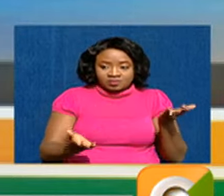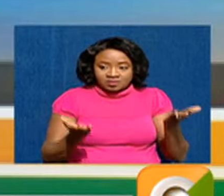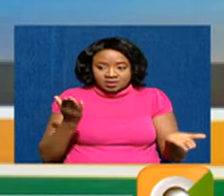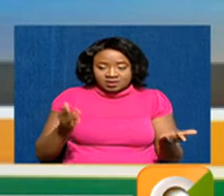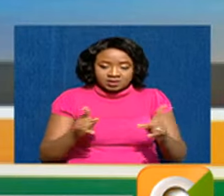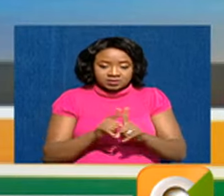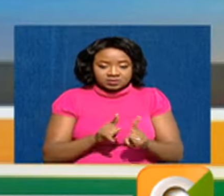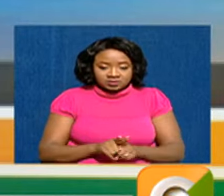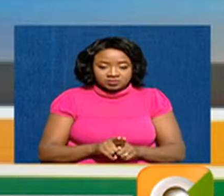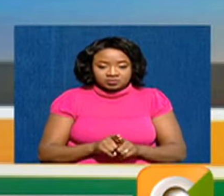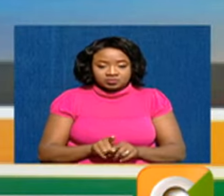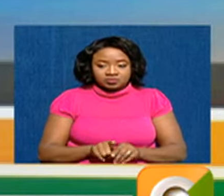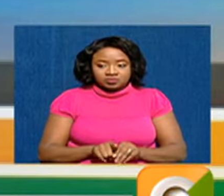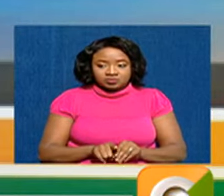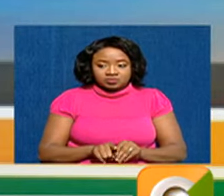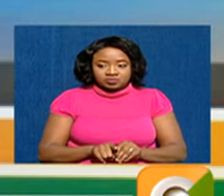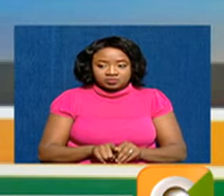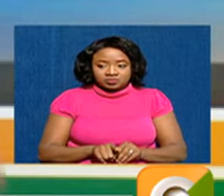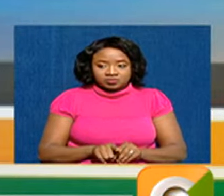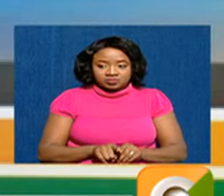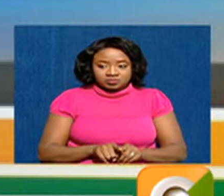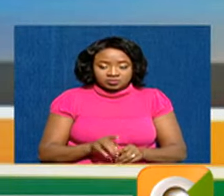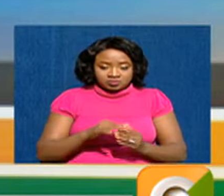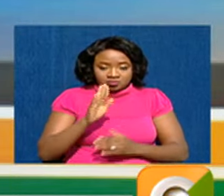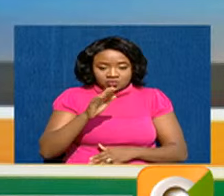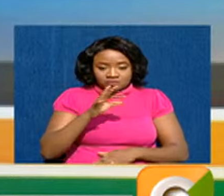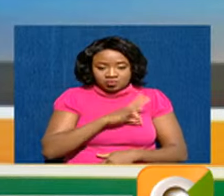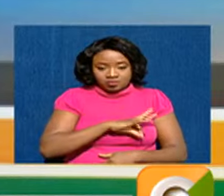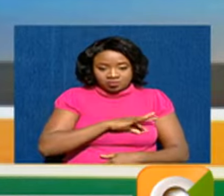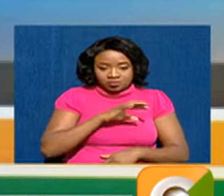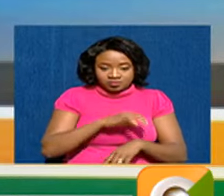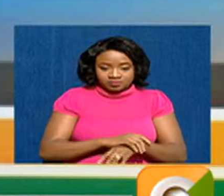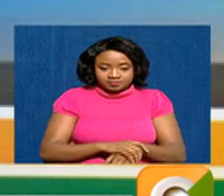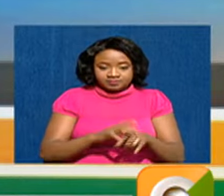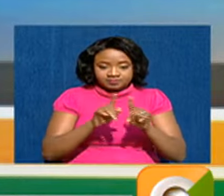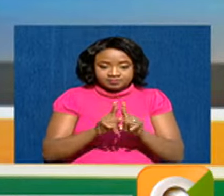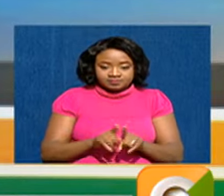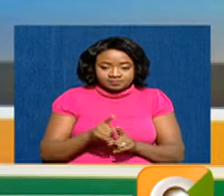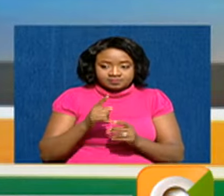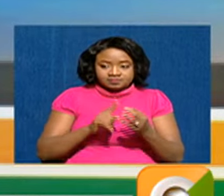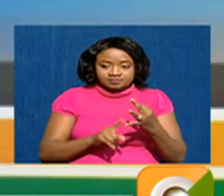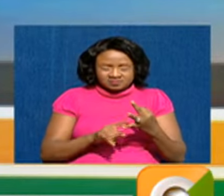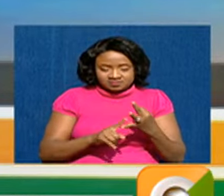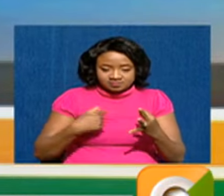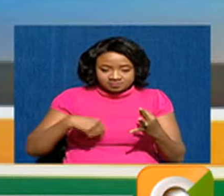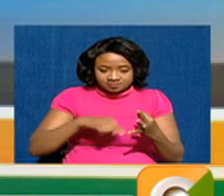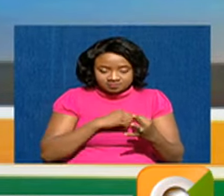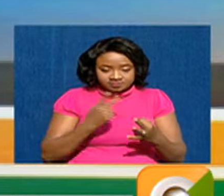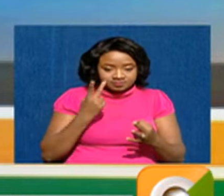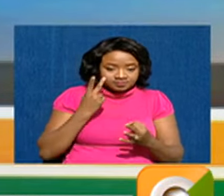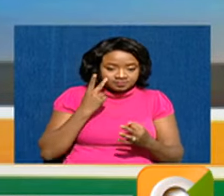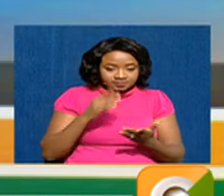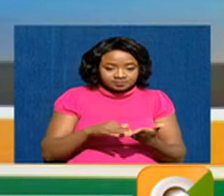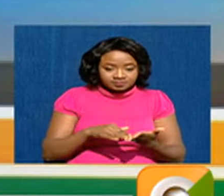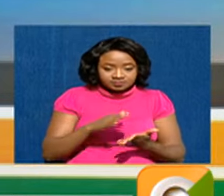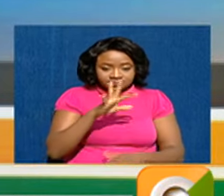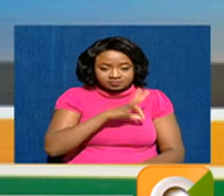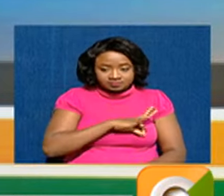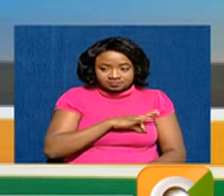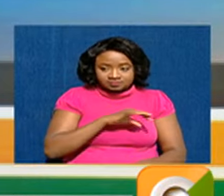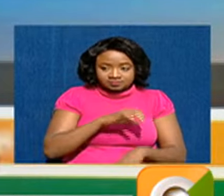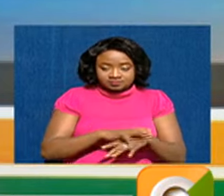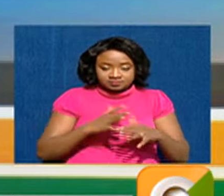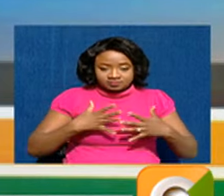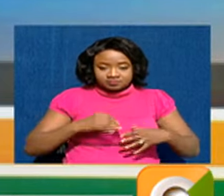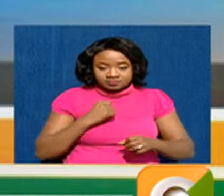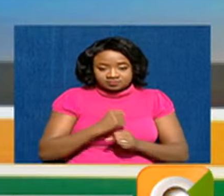definitely incomes will rise. Number three, we will see rising incomes of people of